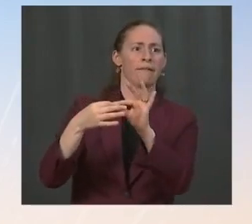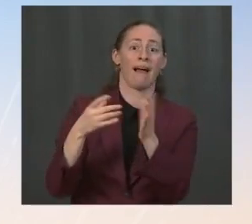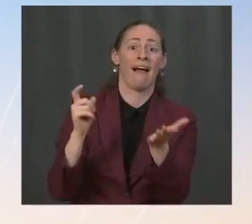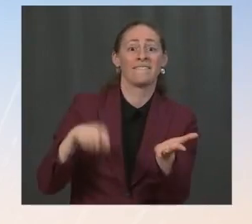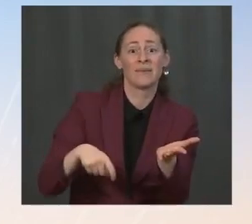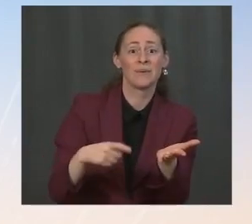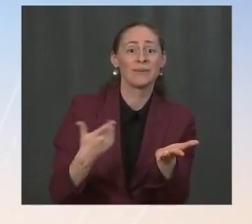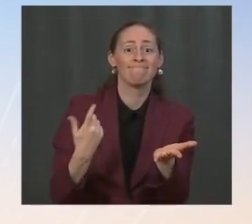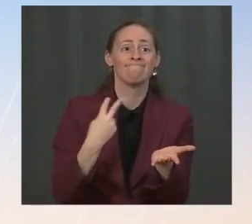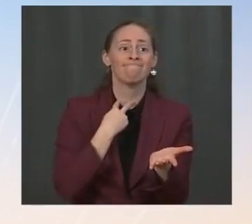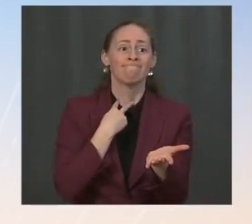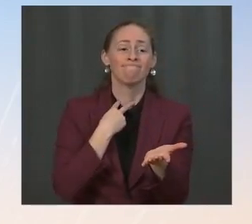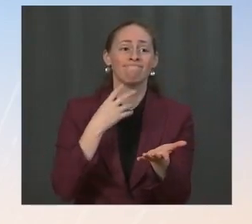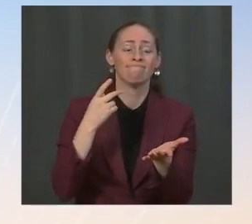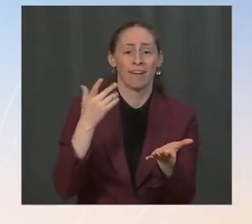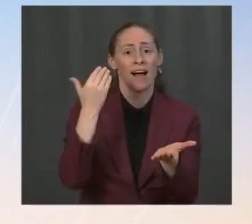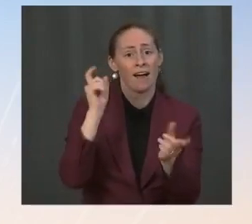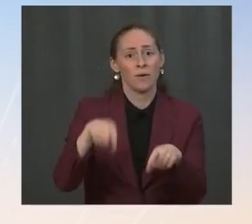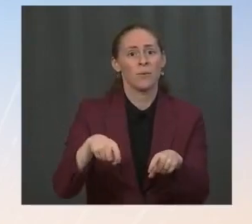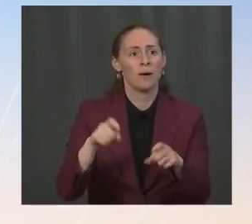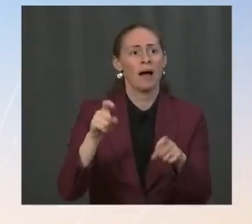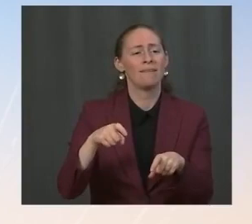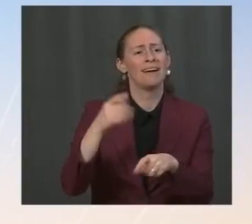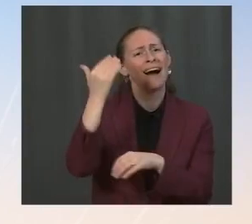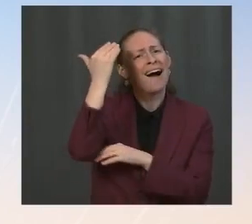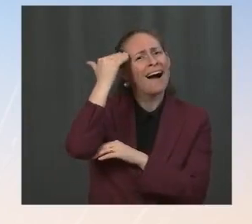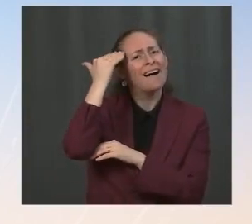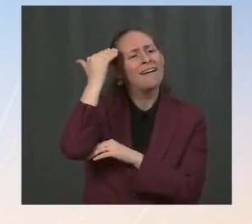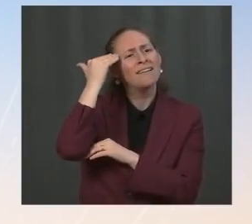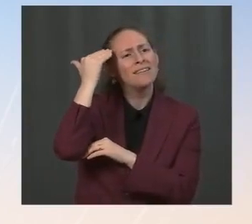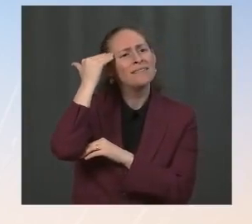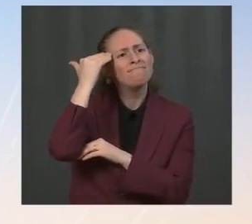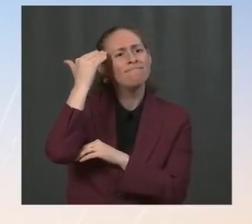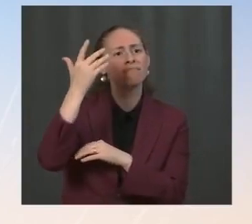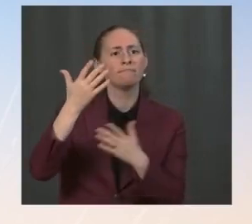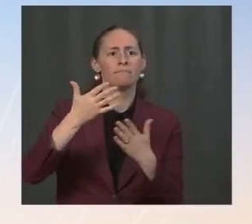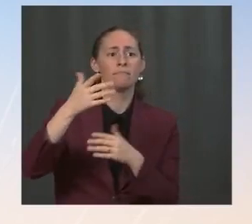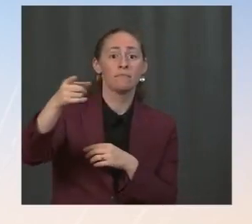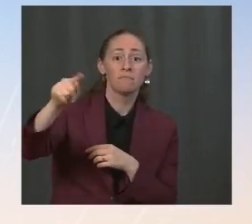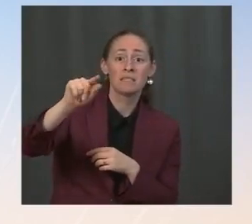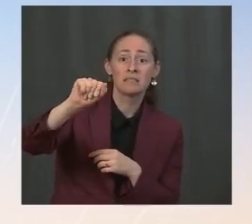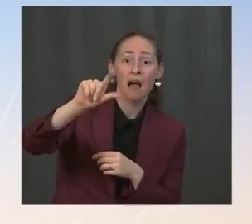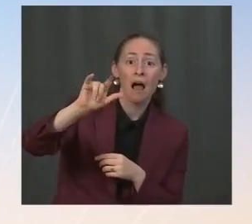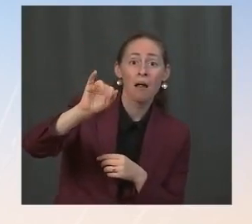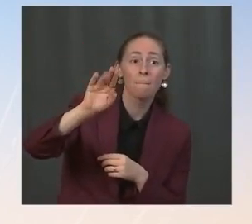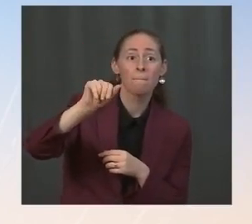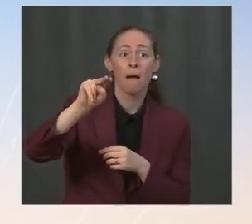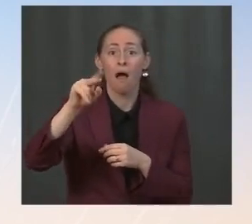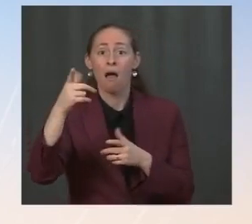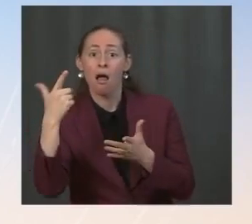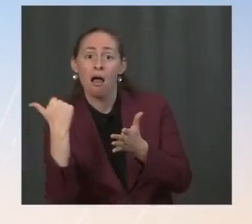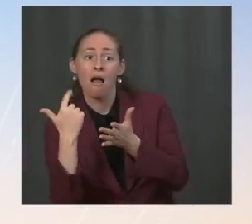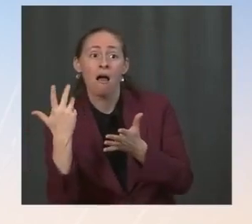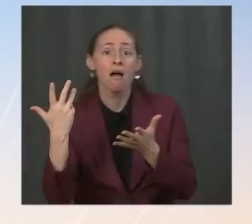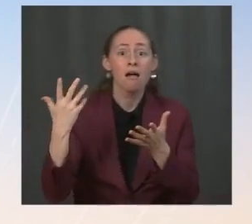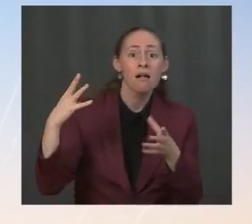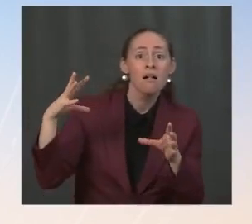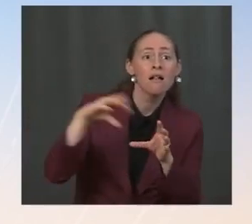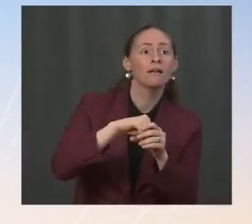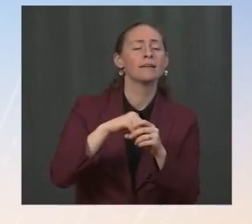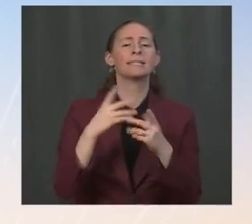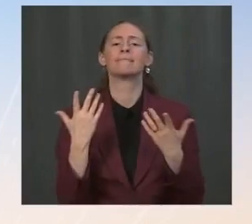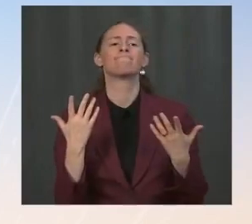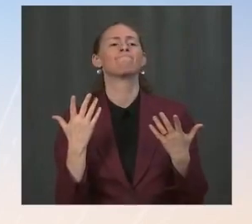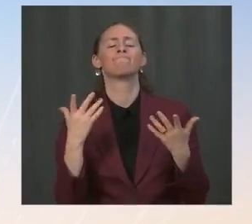question, Peter, and the questions of others on what they knew or what their role was. There's no assessment we have at this point in time of their involvement in this.